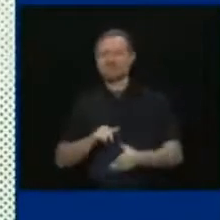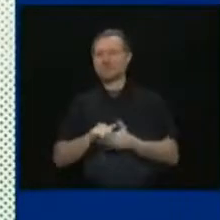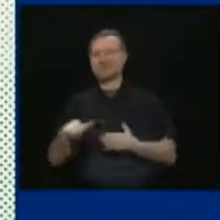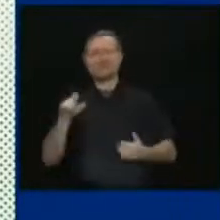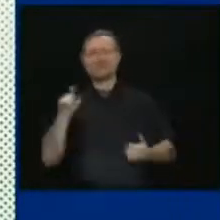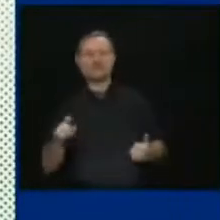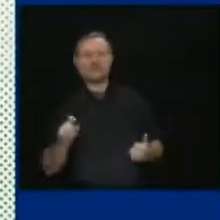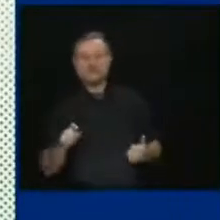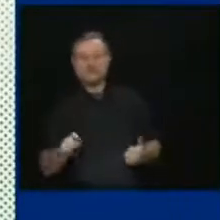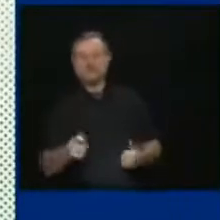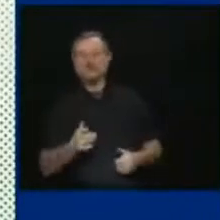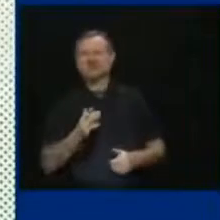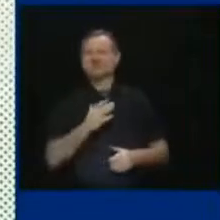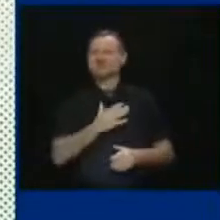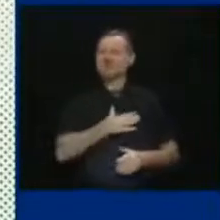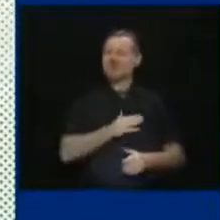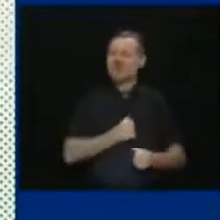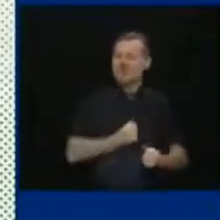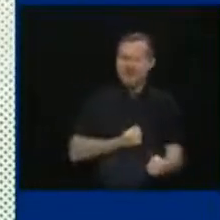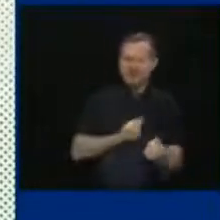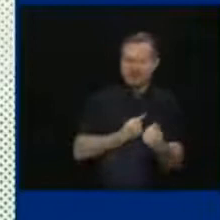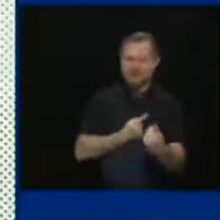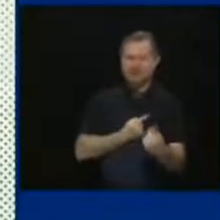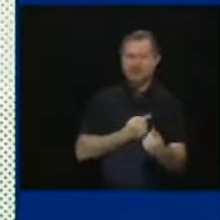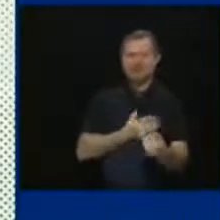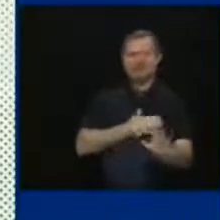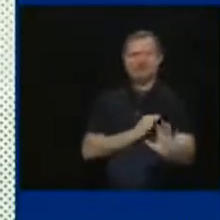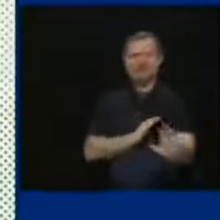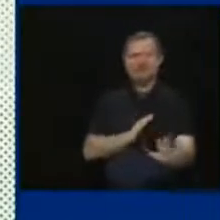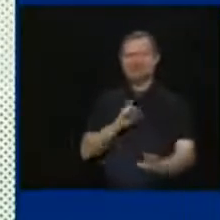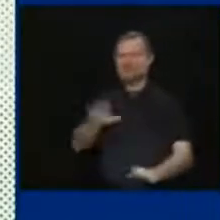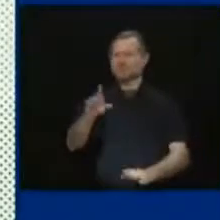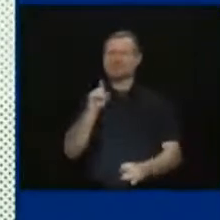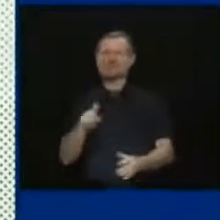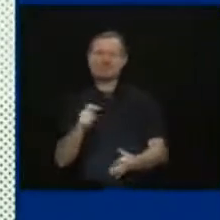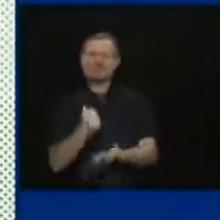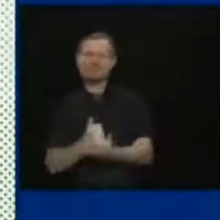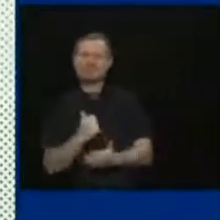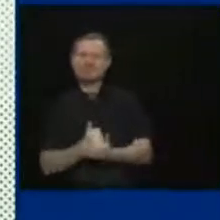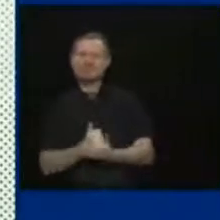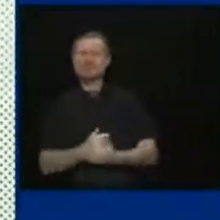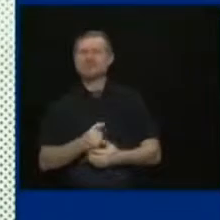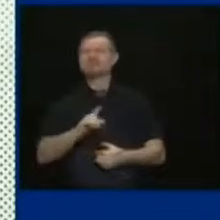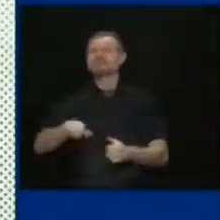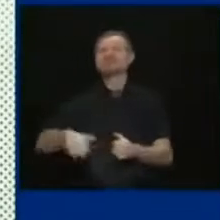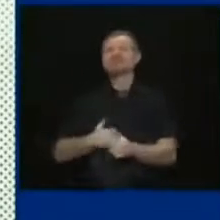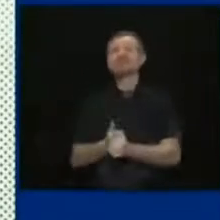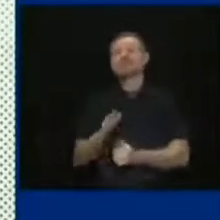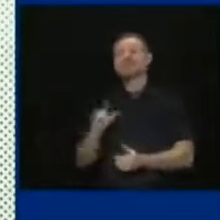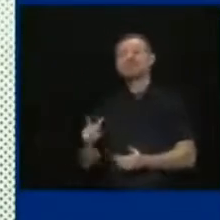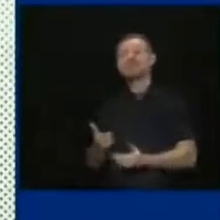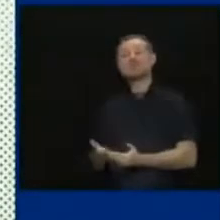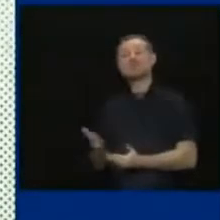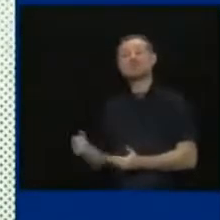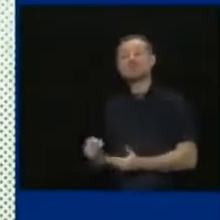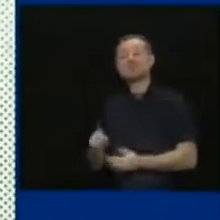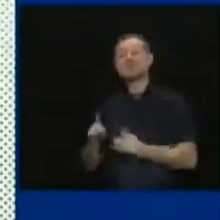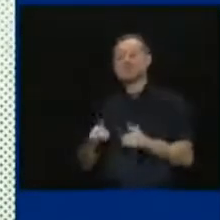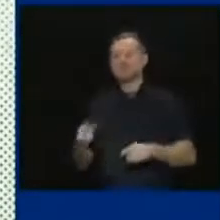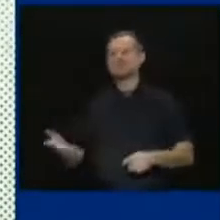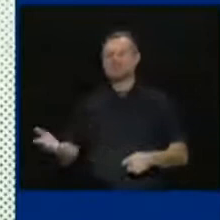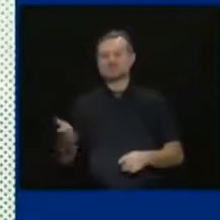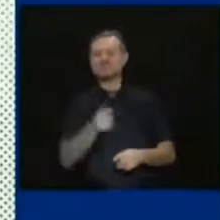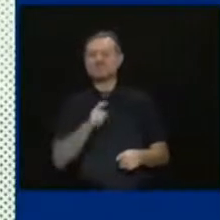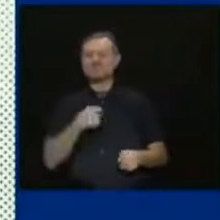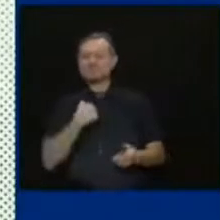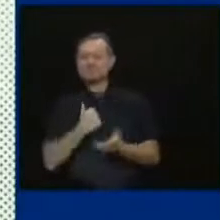We need treatment, not jails. It's not just a slogan. Behind every bill number, there's a person, there's a family, Yes. there's a community. Yes. Treatment, not jails, is not just a slogan.